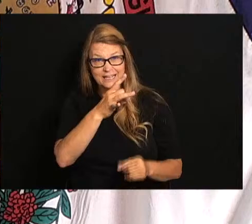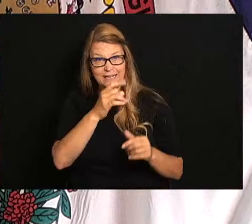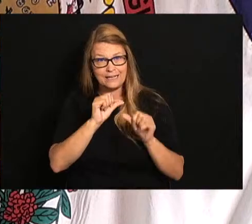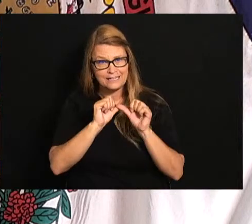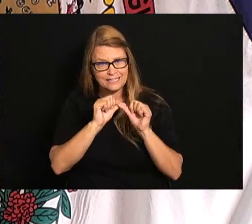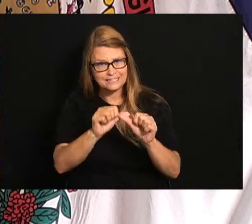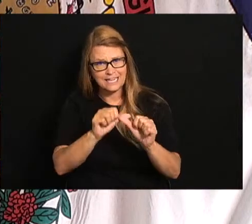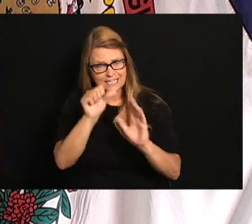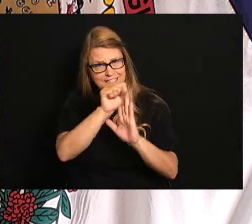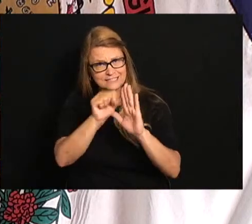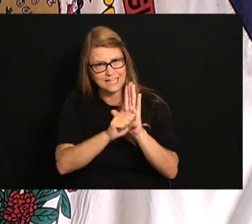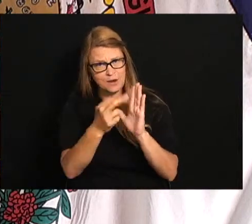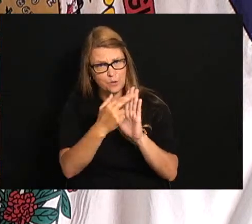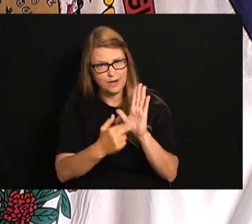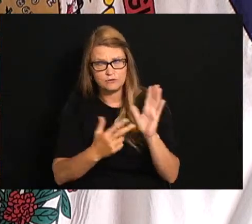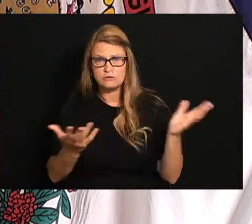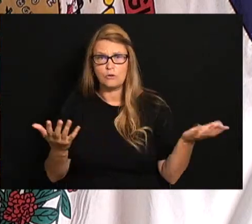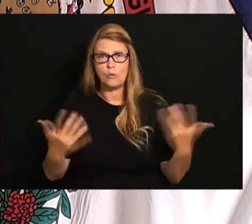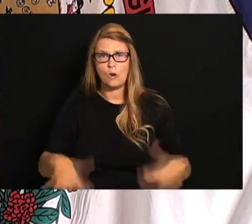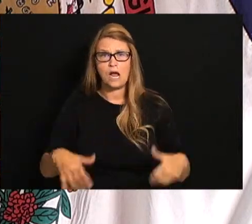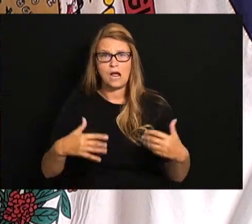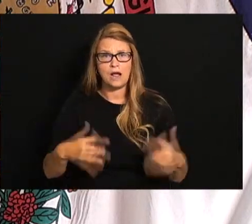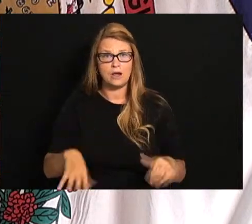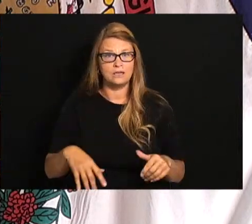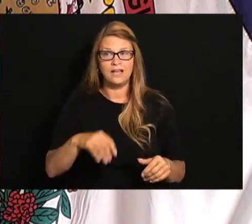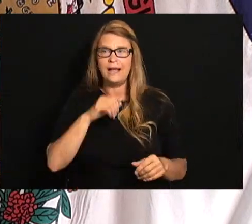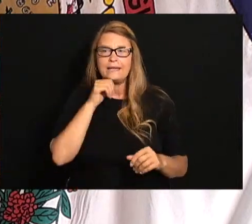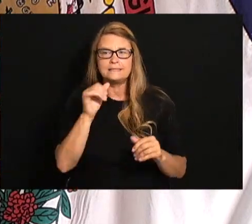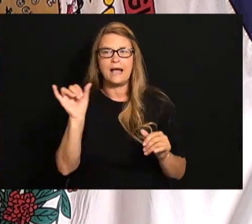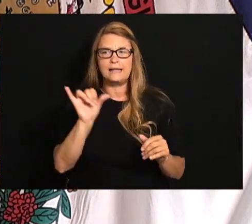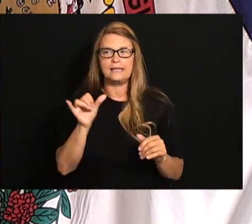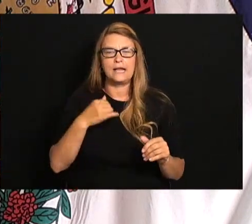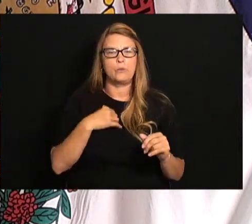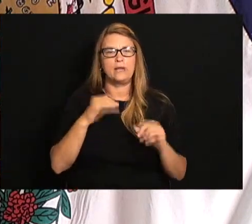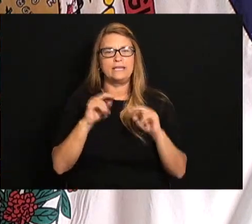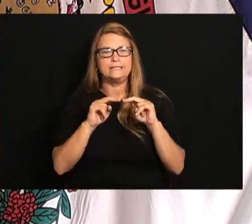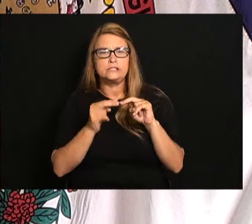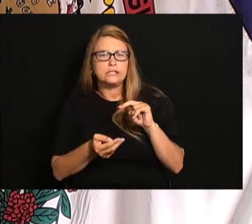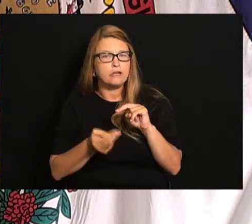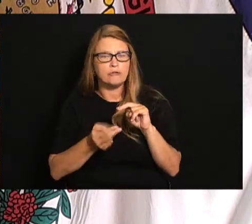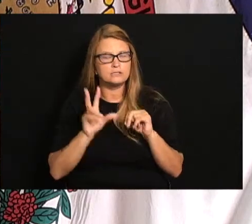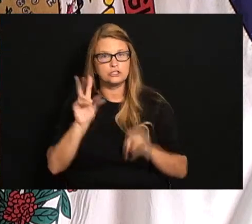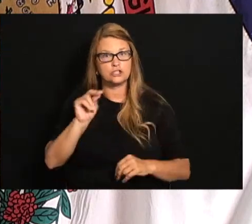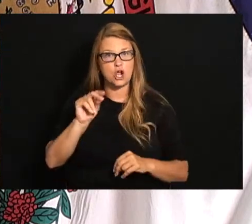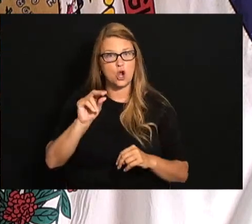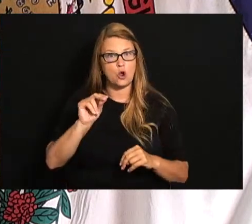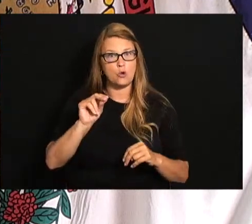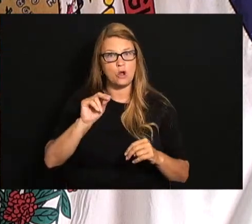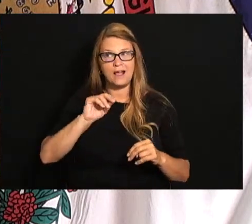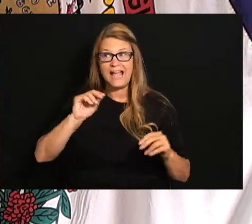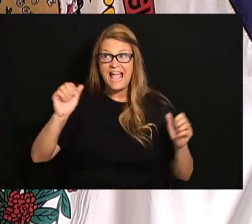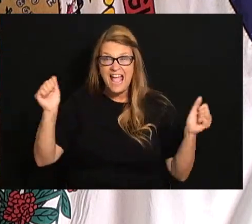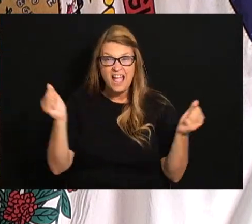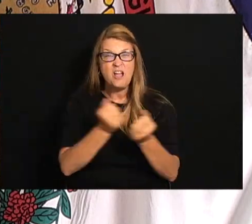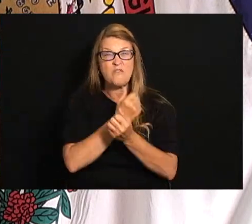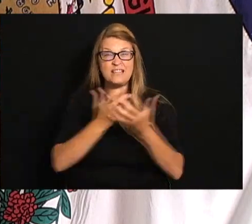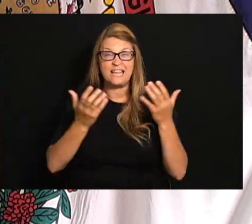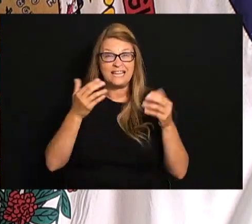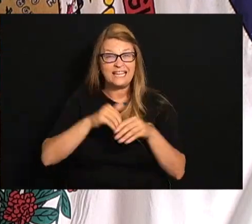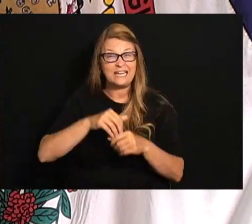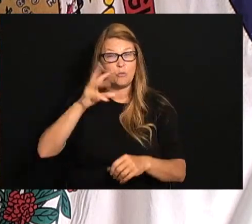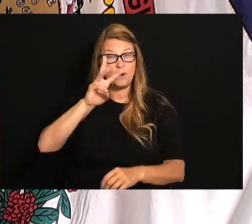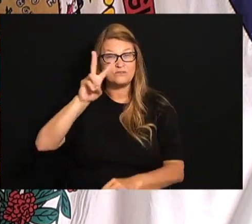records. This is not like, you know, we decreased the unemployment rate. This is all time in history,